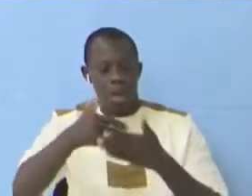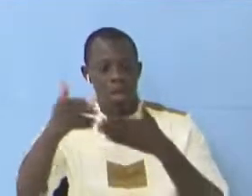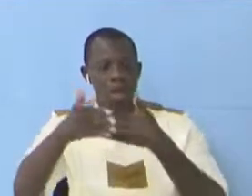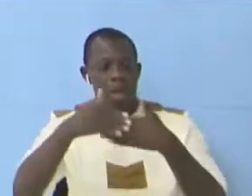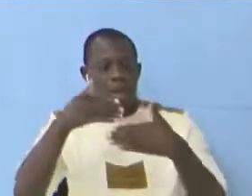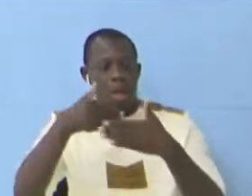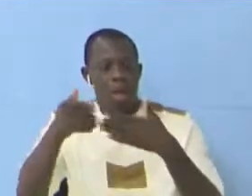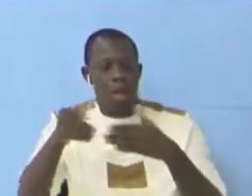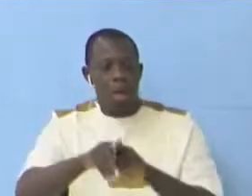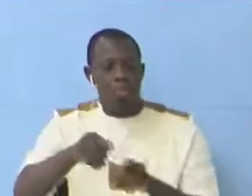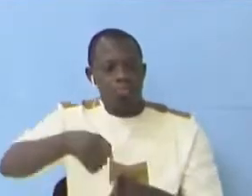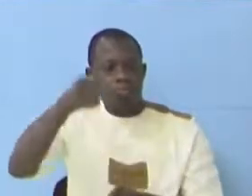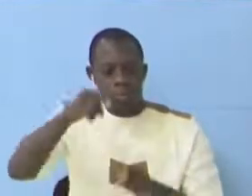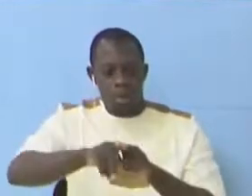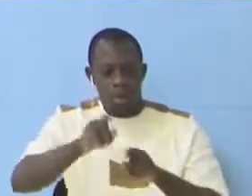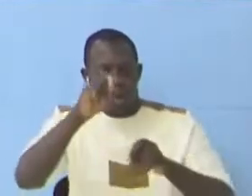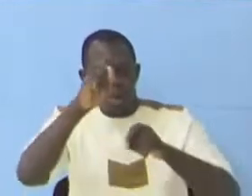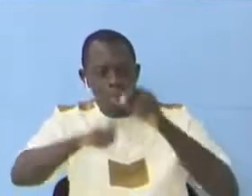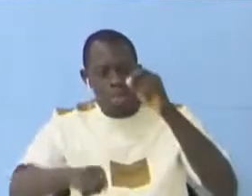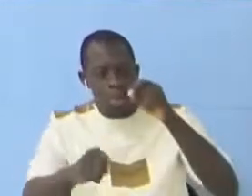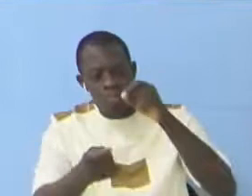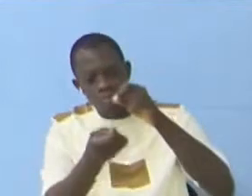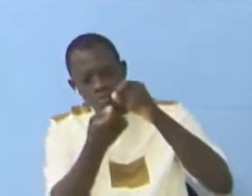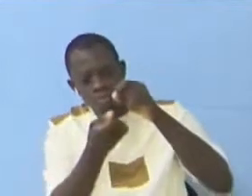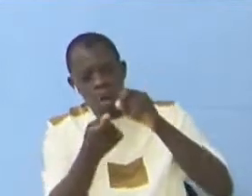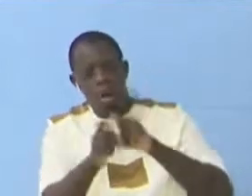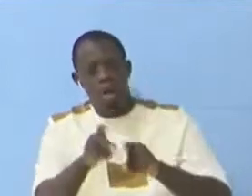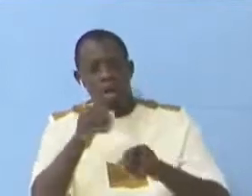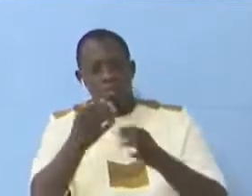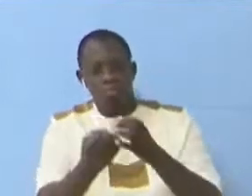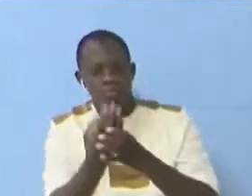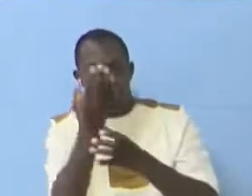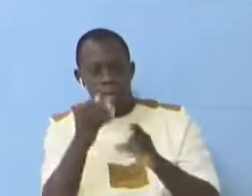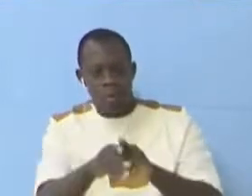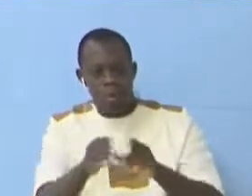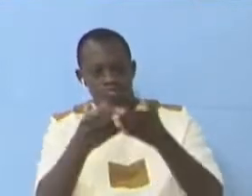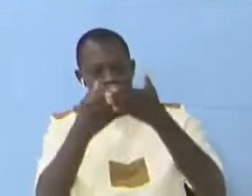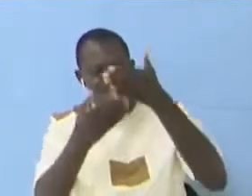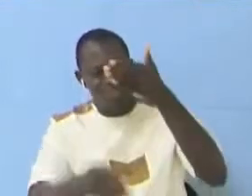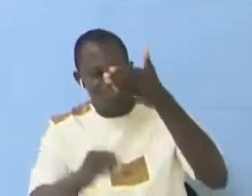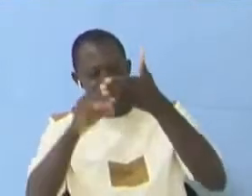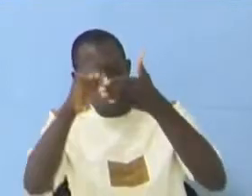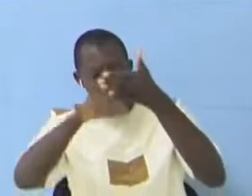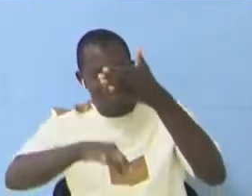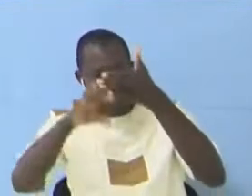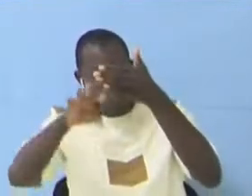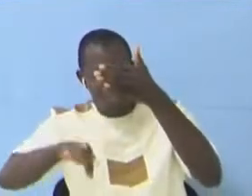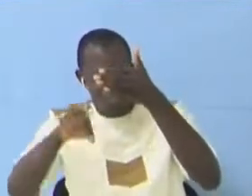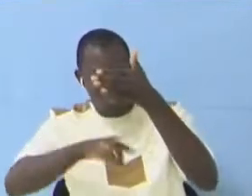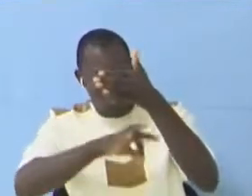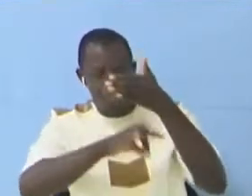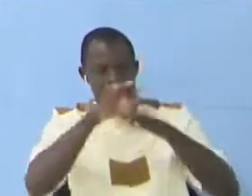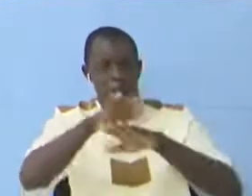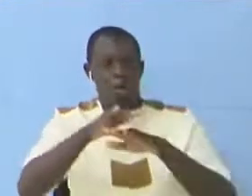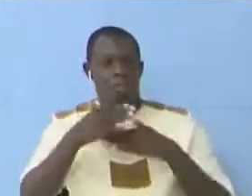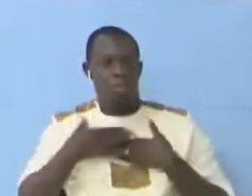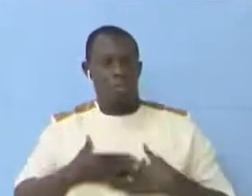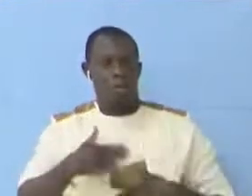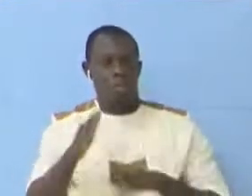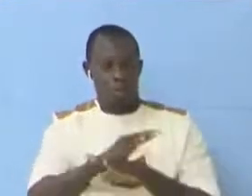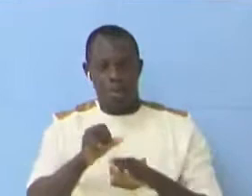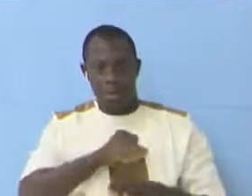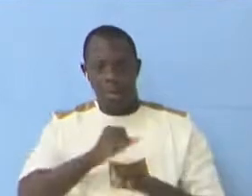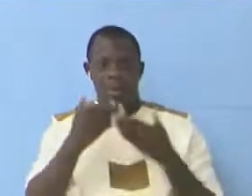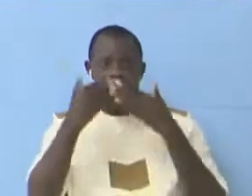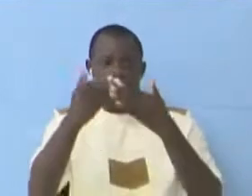mbuusi nylon. set it on fire, taal ko. and dropped it on his skin. di ko toqal ci yaramam. That he told me. loolu moom wax na